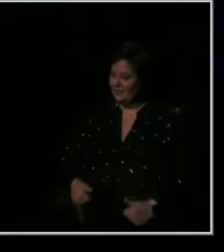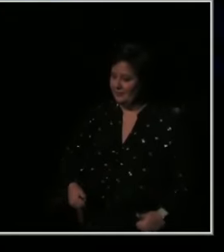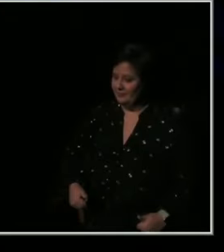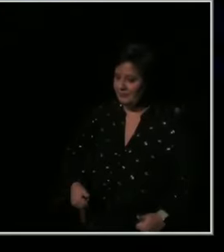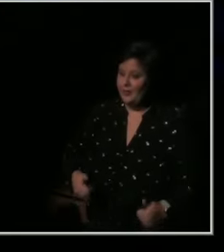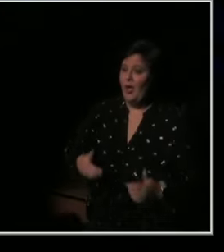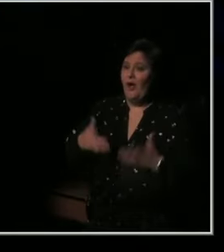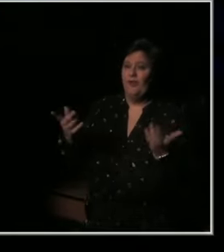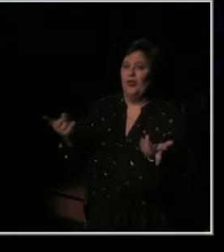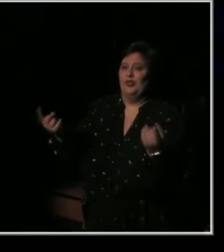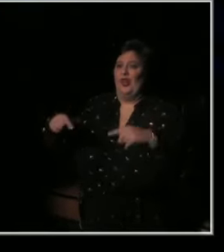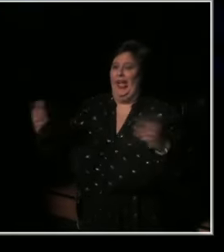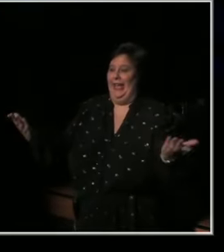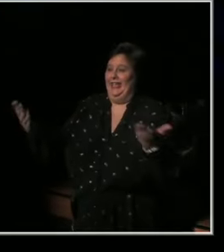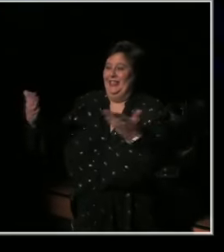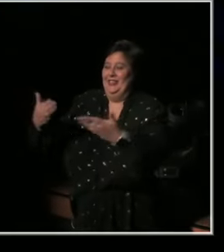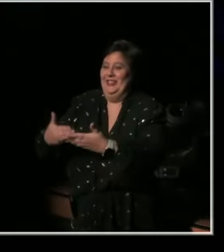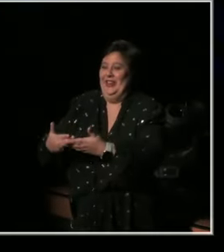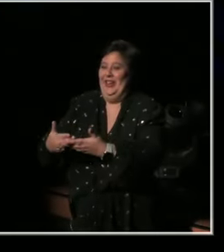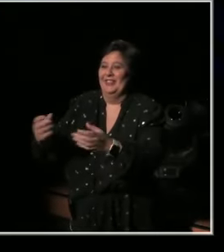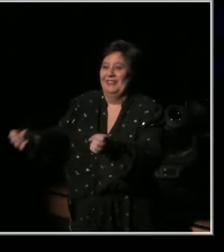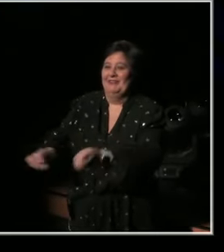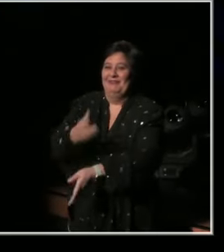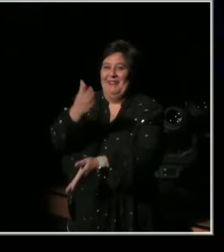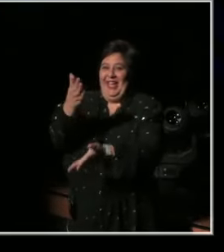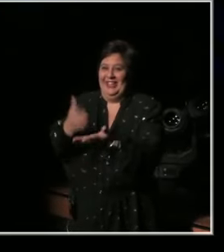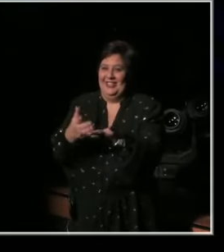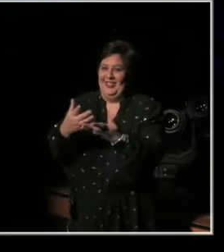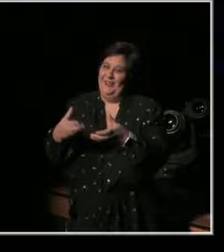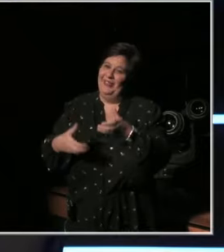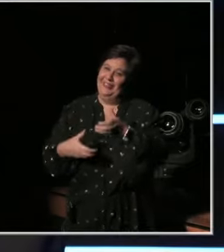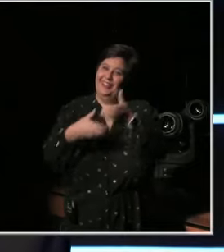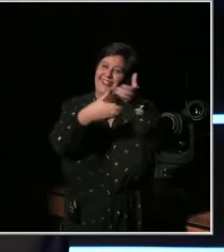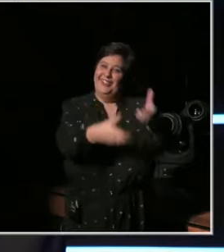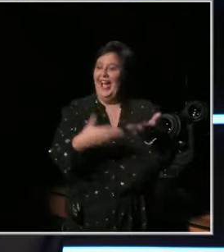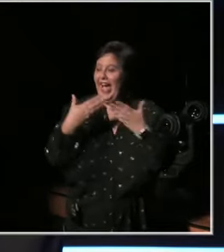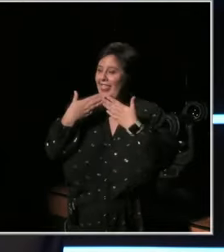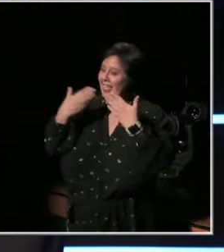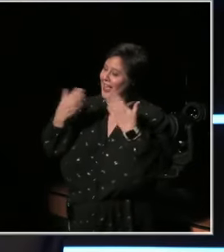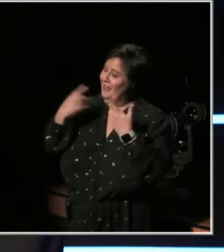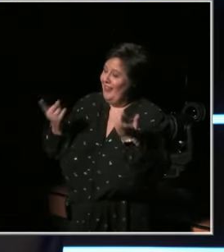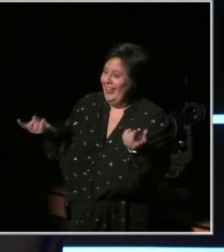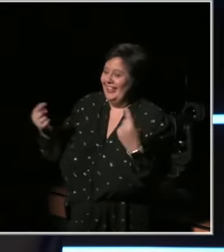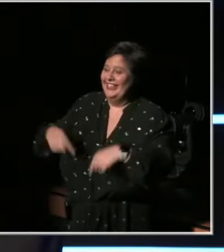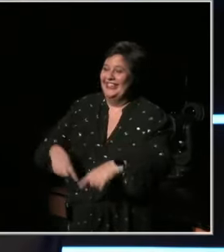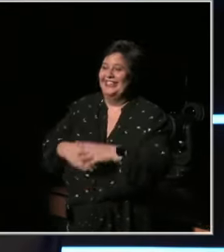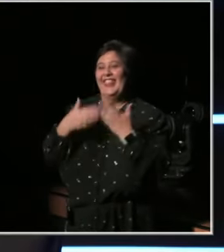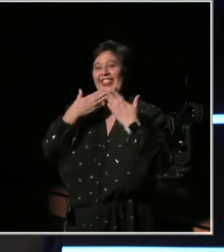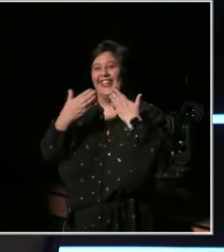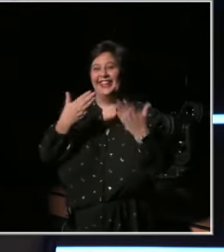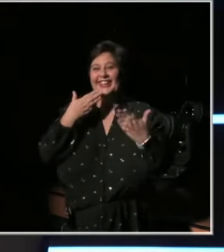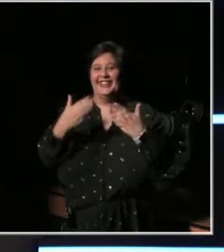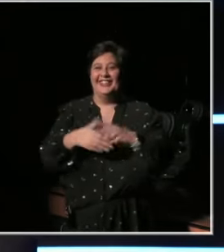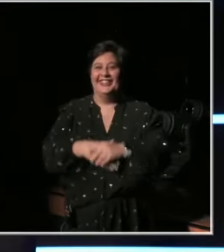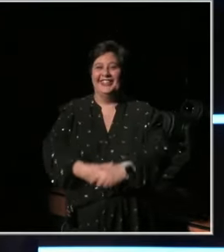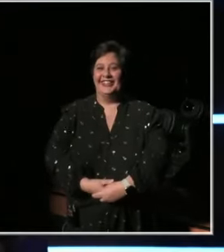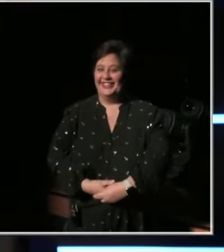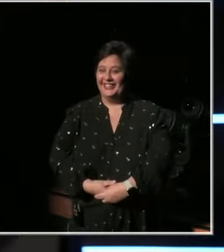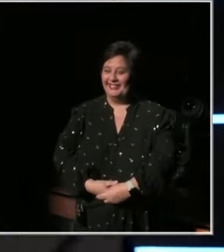And of course they're not here tonight, so we'll make sure they receive their award. And thank you so much for having us. Thank you. Thank you.